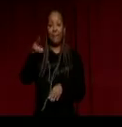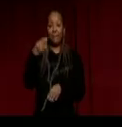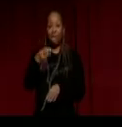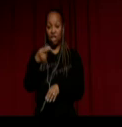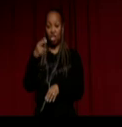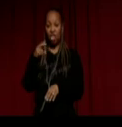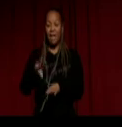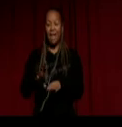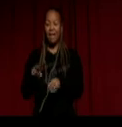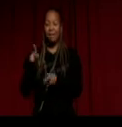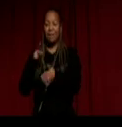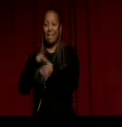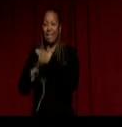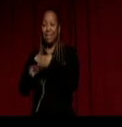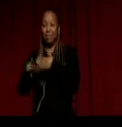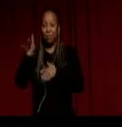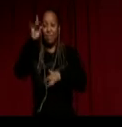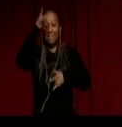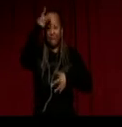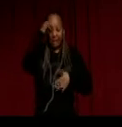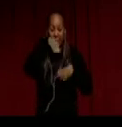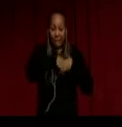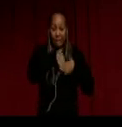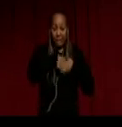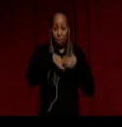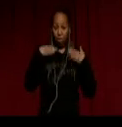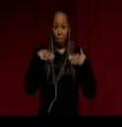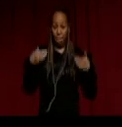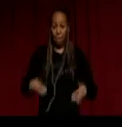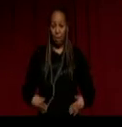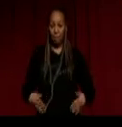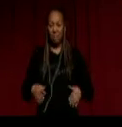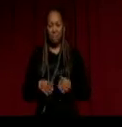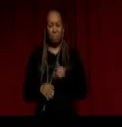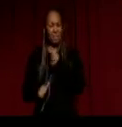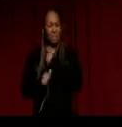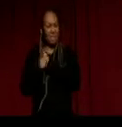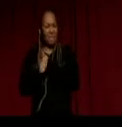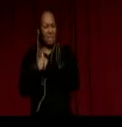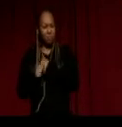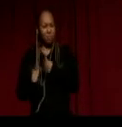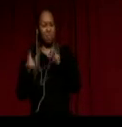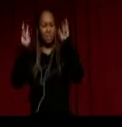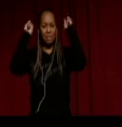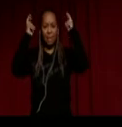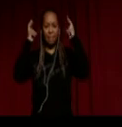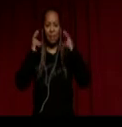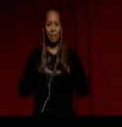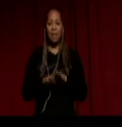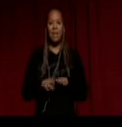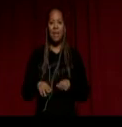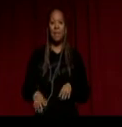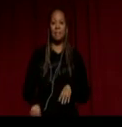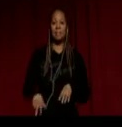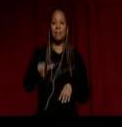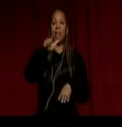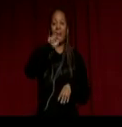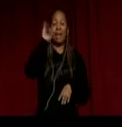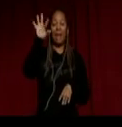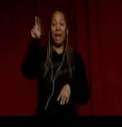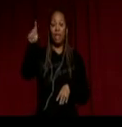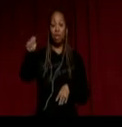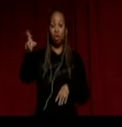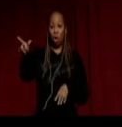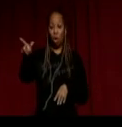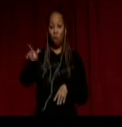kill the germ that's in you. And that was such a dangerous statement until Lysol had to come out,